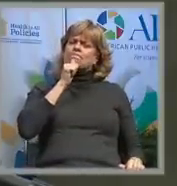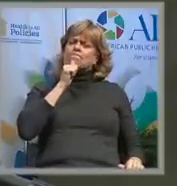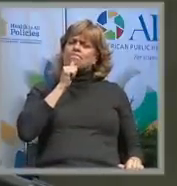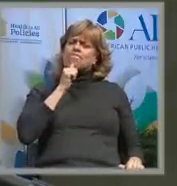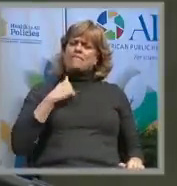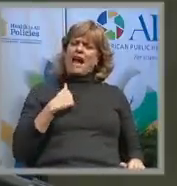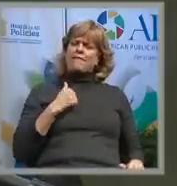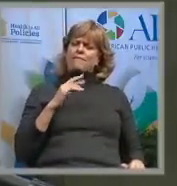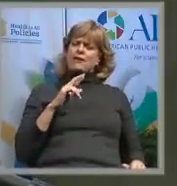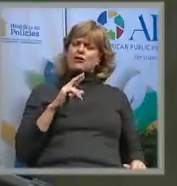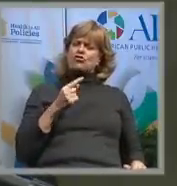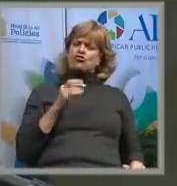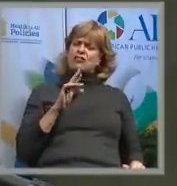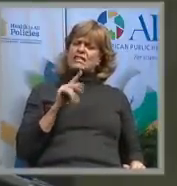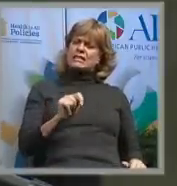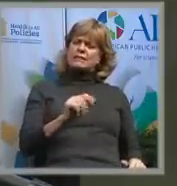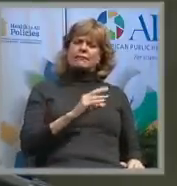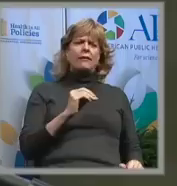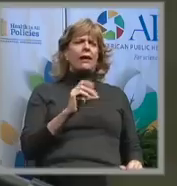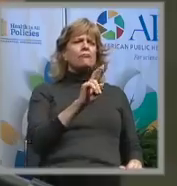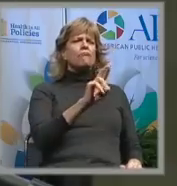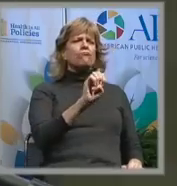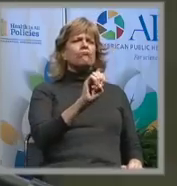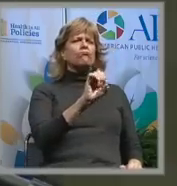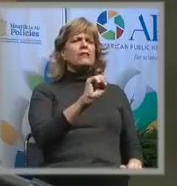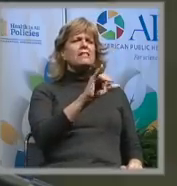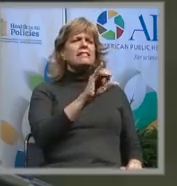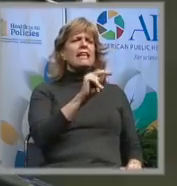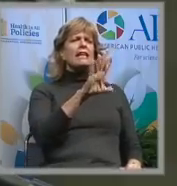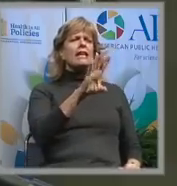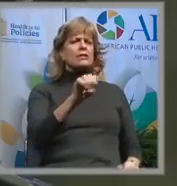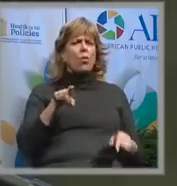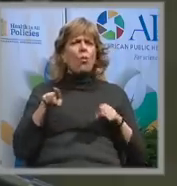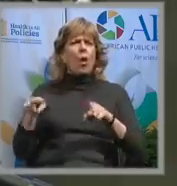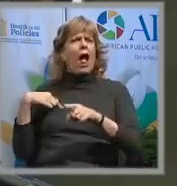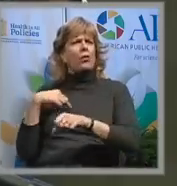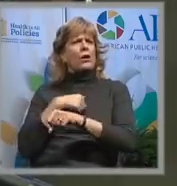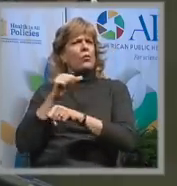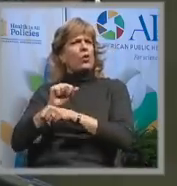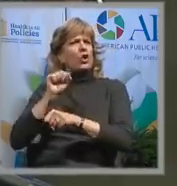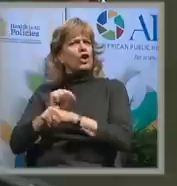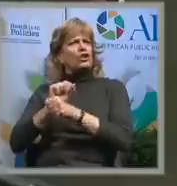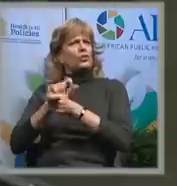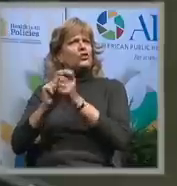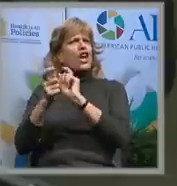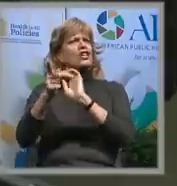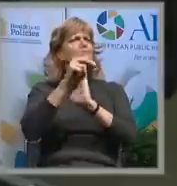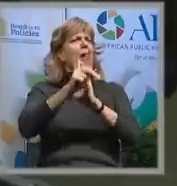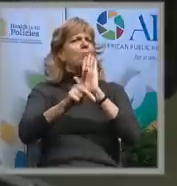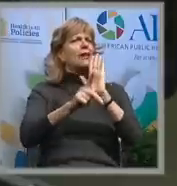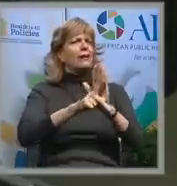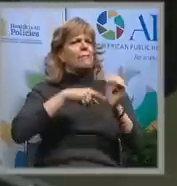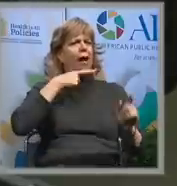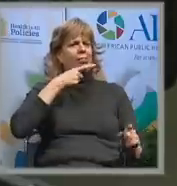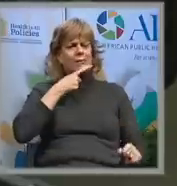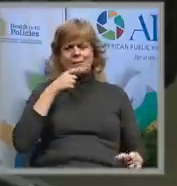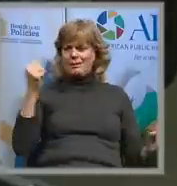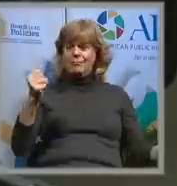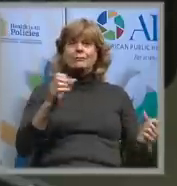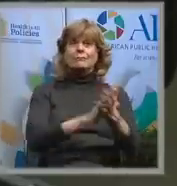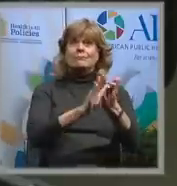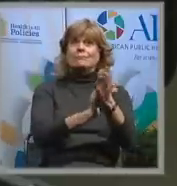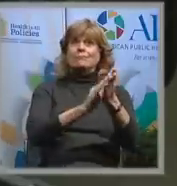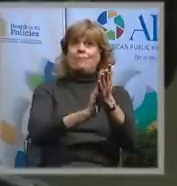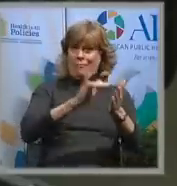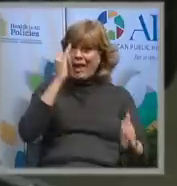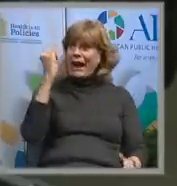the resilience while we work to change public policies. We must do both. Give me a hand for the idea of doing both, of doing